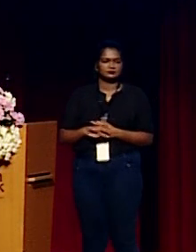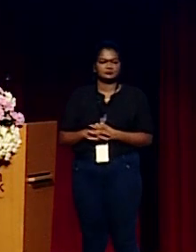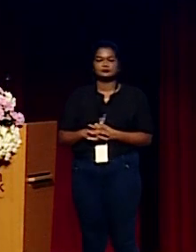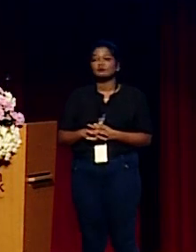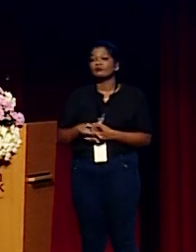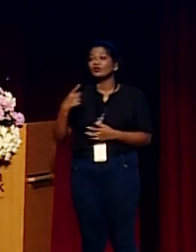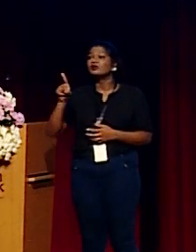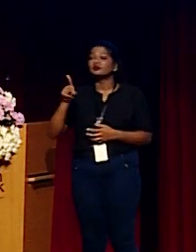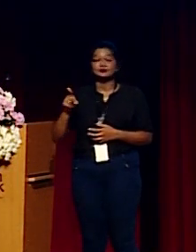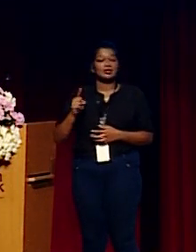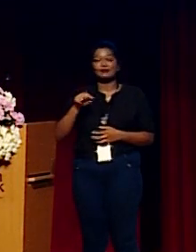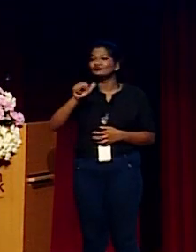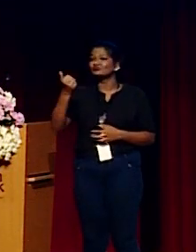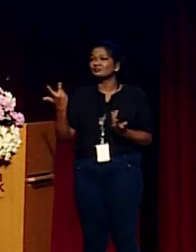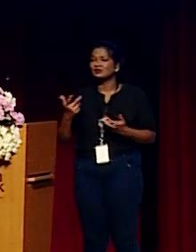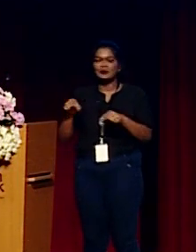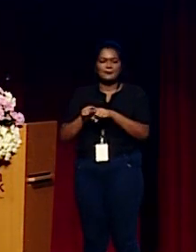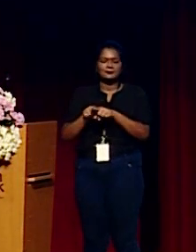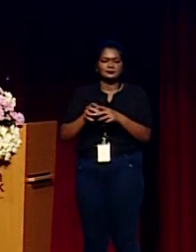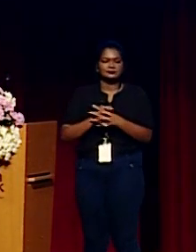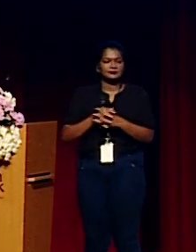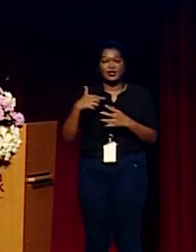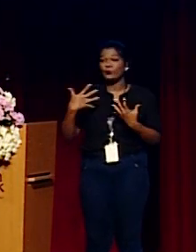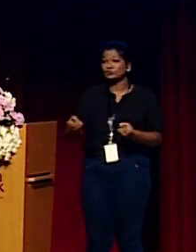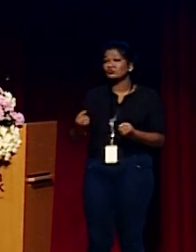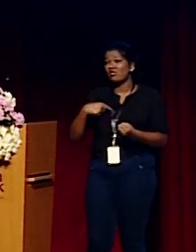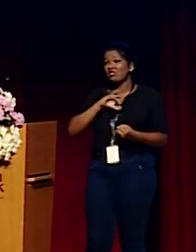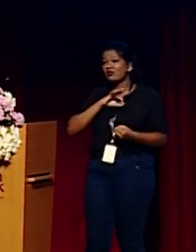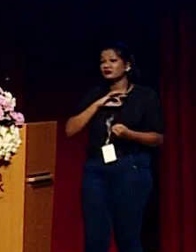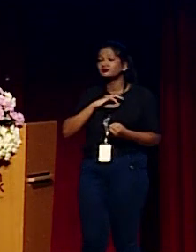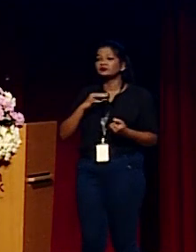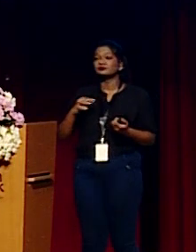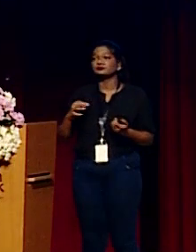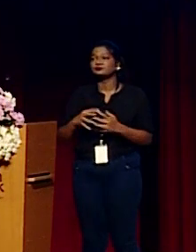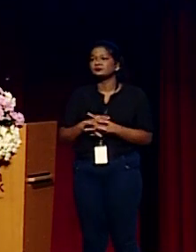Right. Another thing, of course, that I would like to be